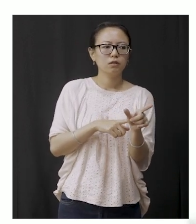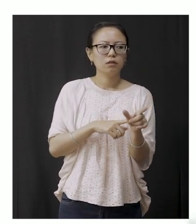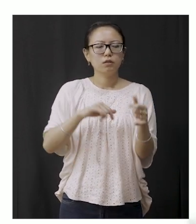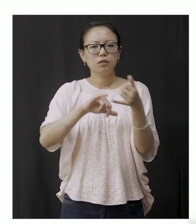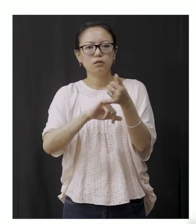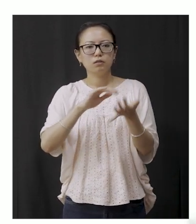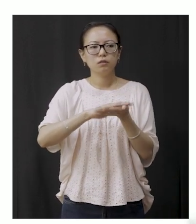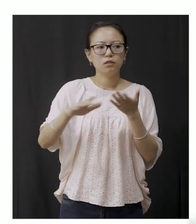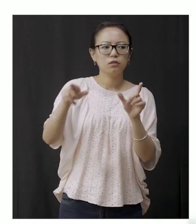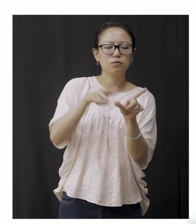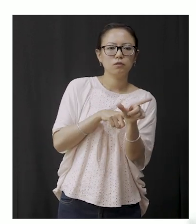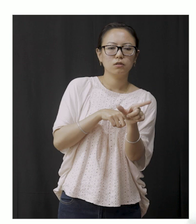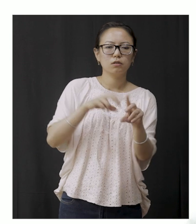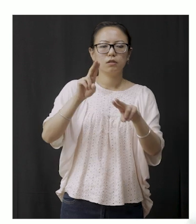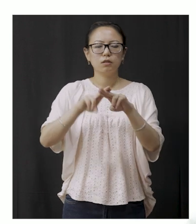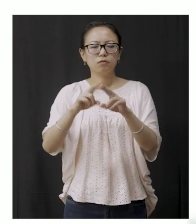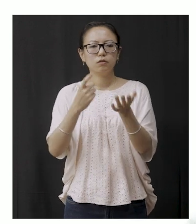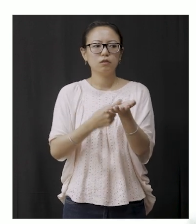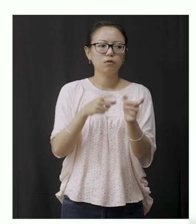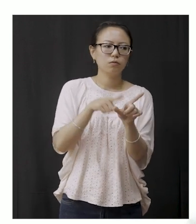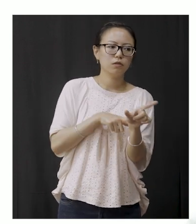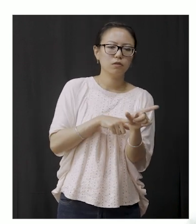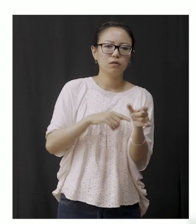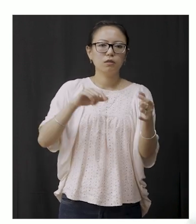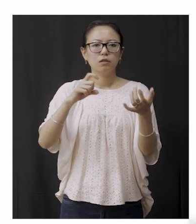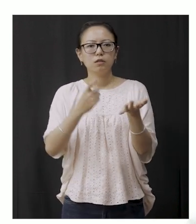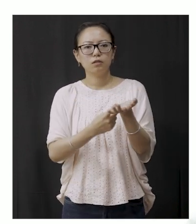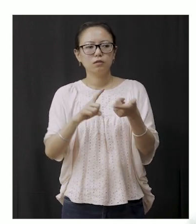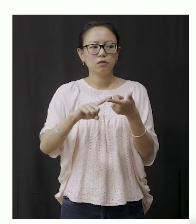rest, least, best,